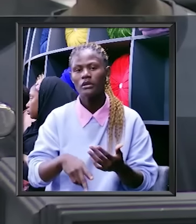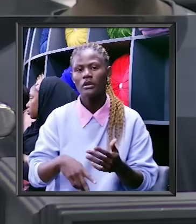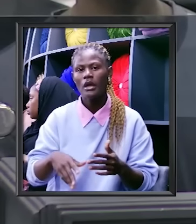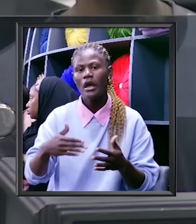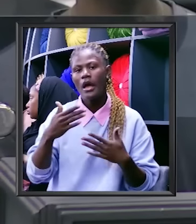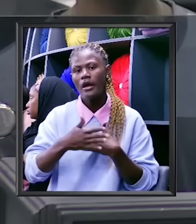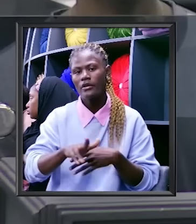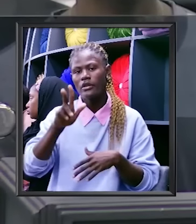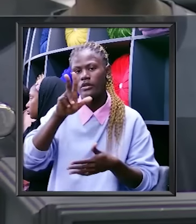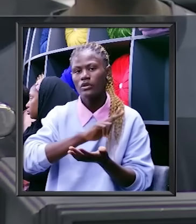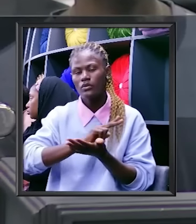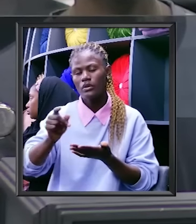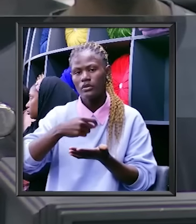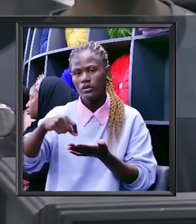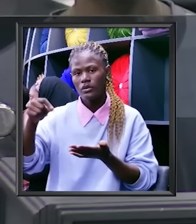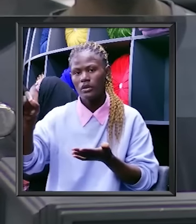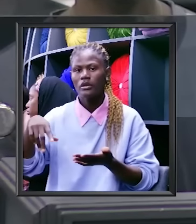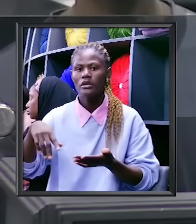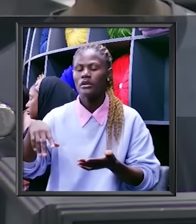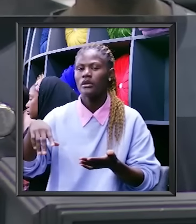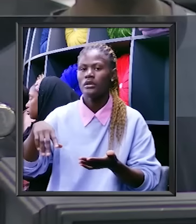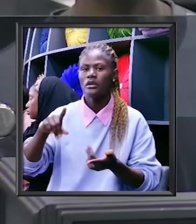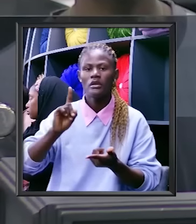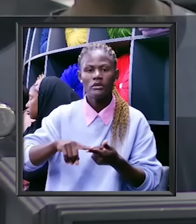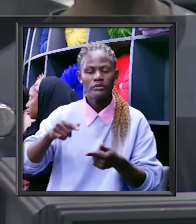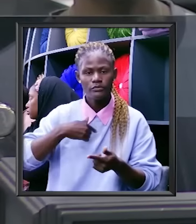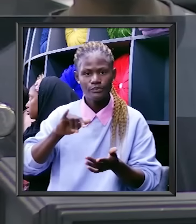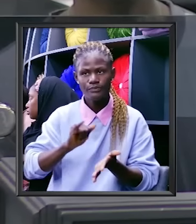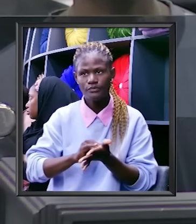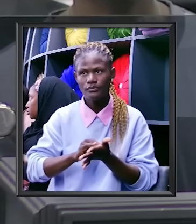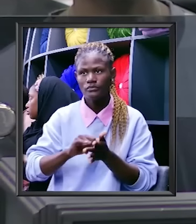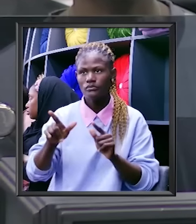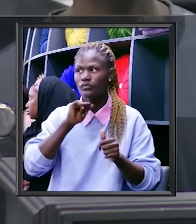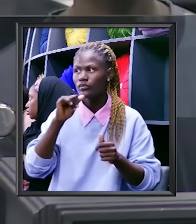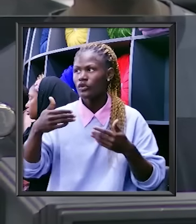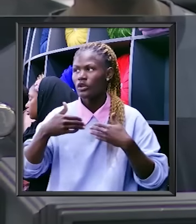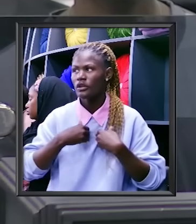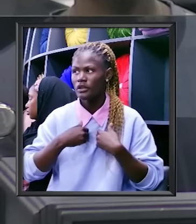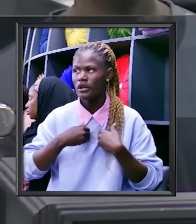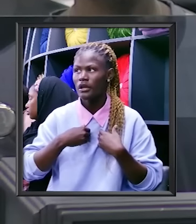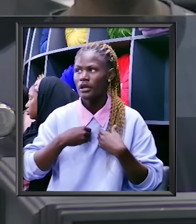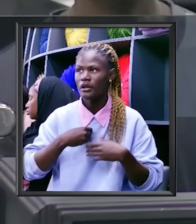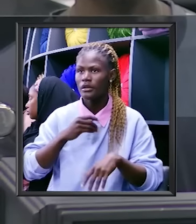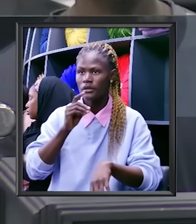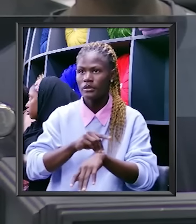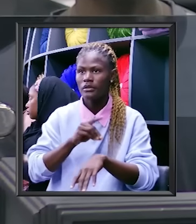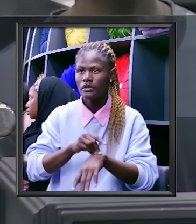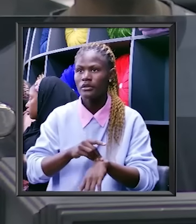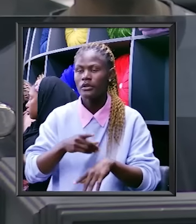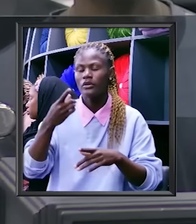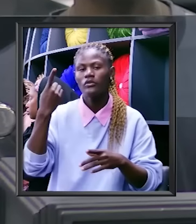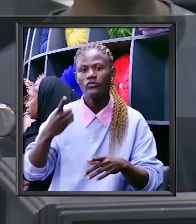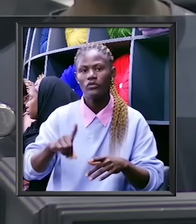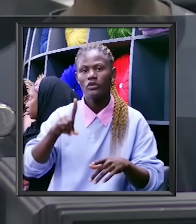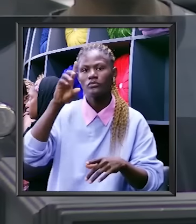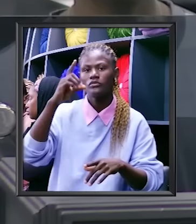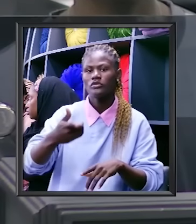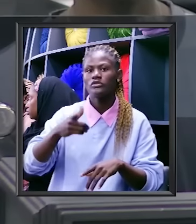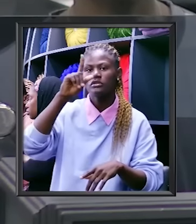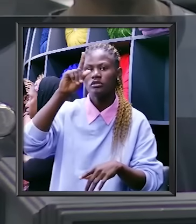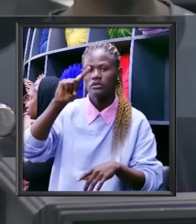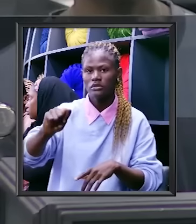a letter to me. The letter has no date. Do you have a copy of the letter? I have a copy of the letter here. From GT Bank,